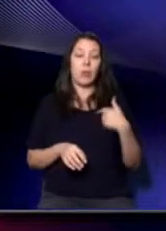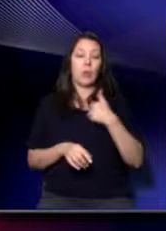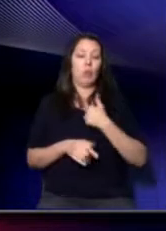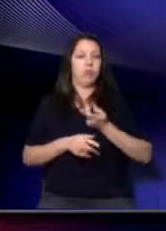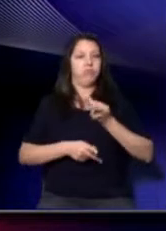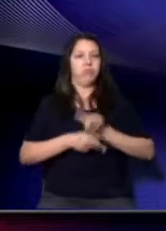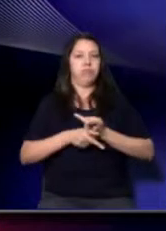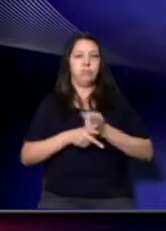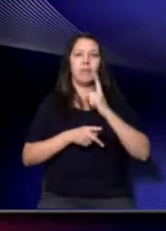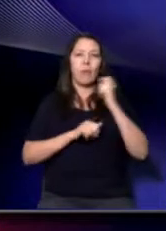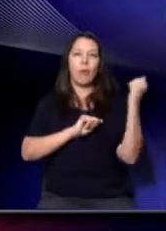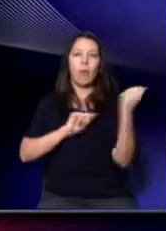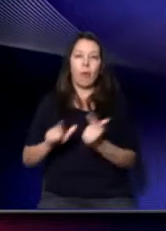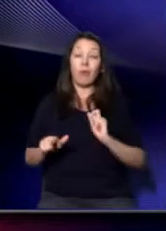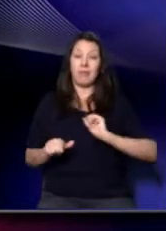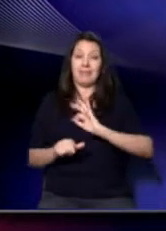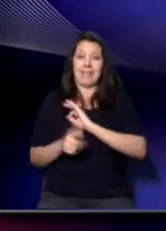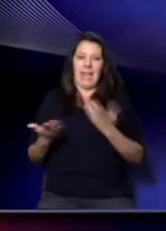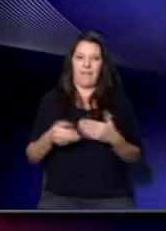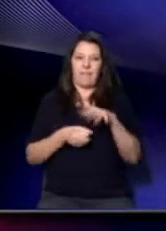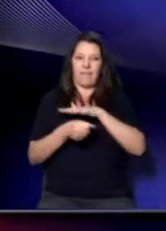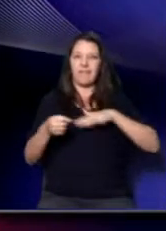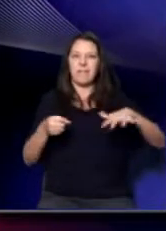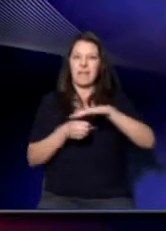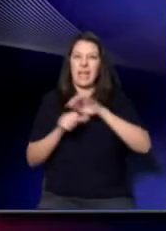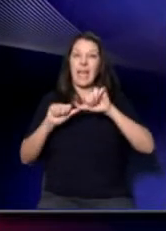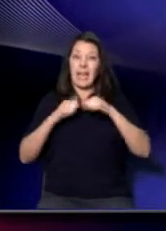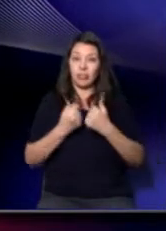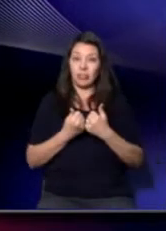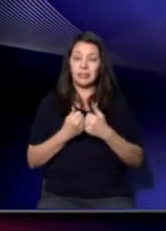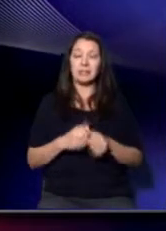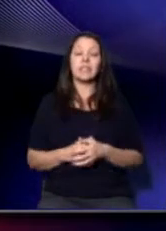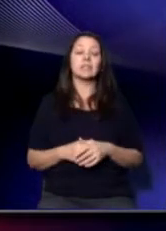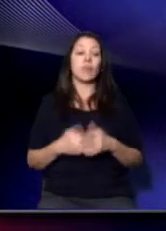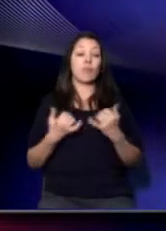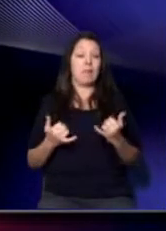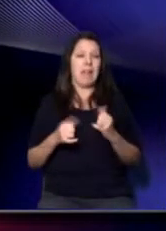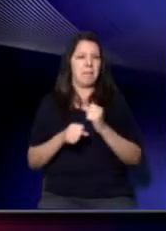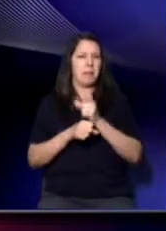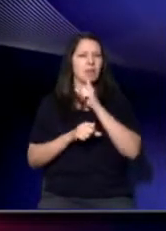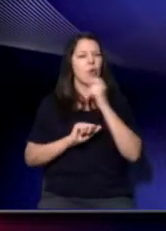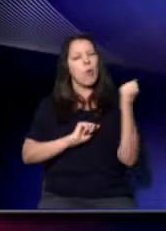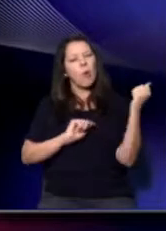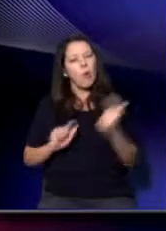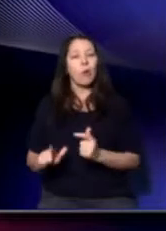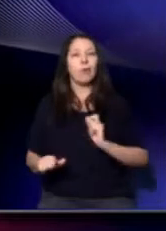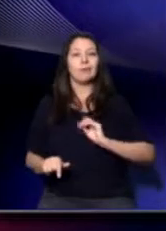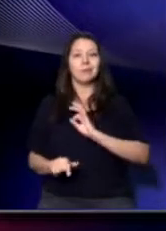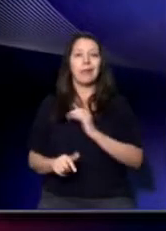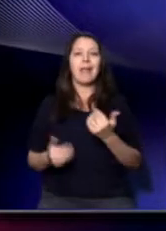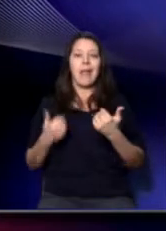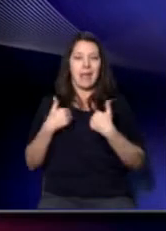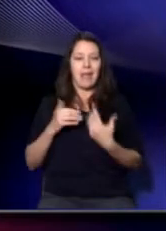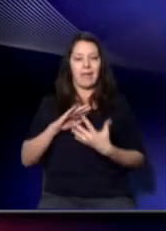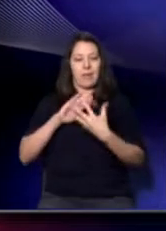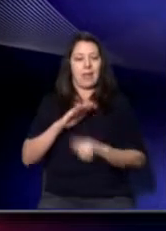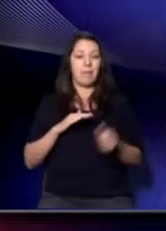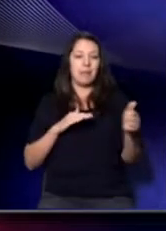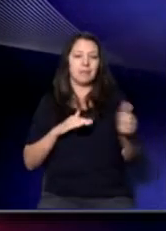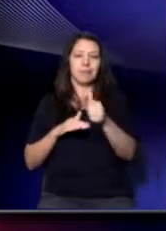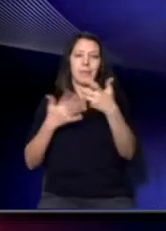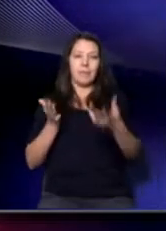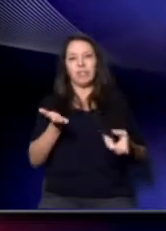every staff member in the agency. And currently we are making sure that all of our staff members have a signed copy on file.